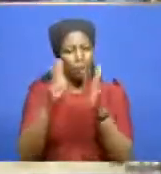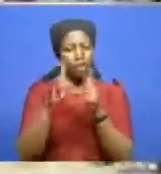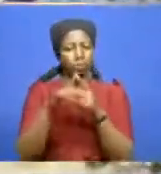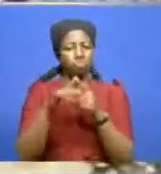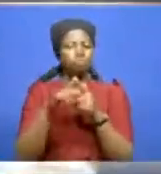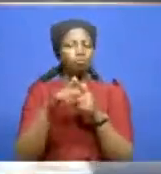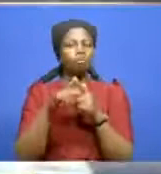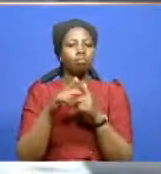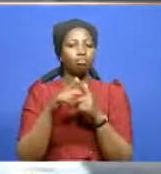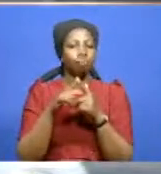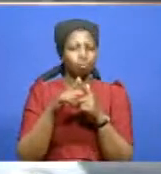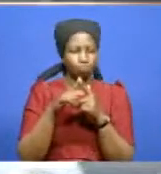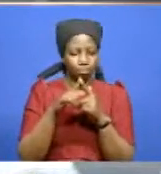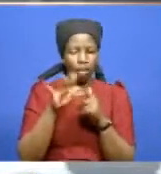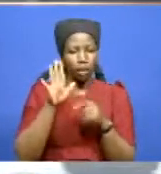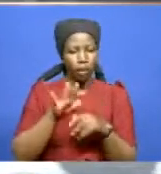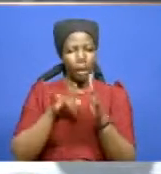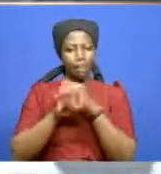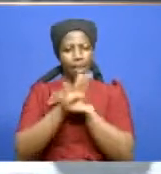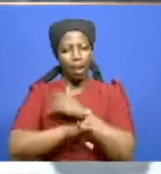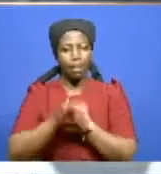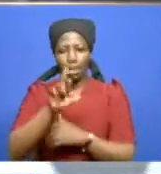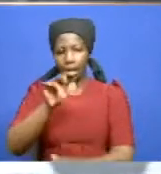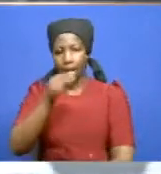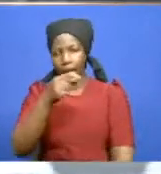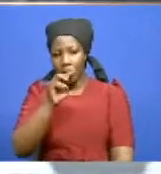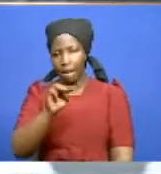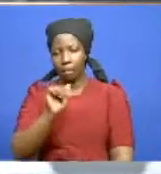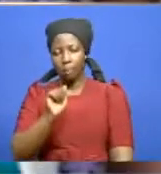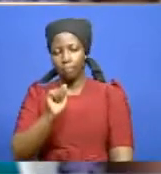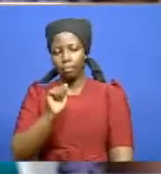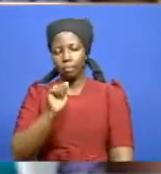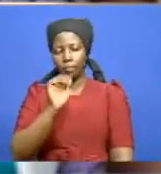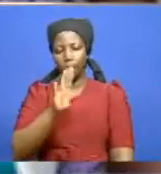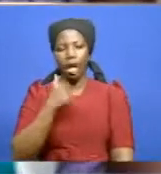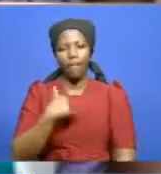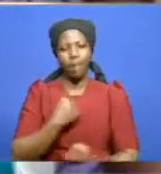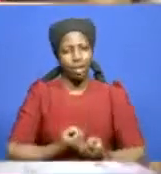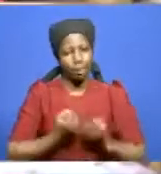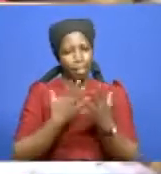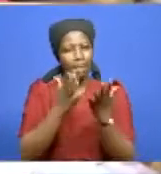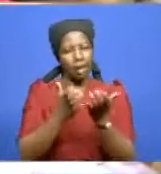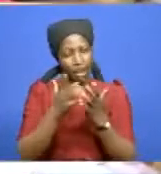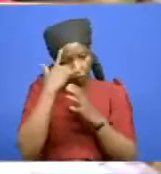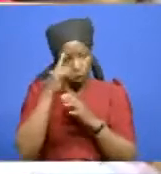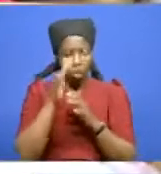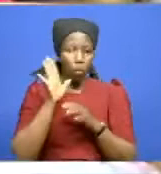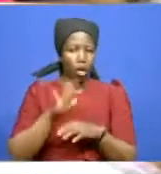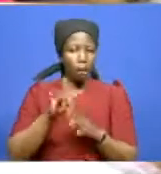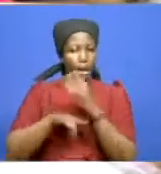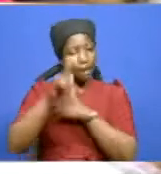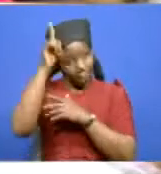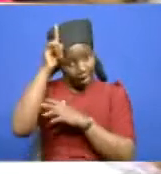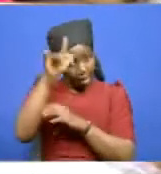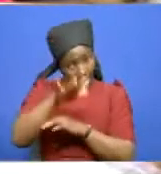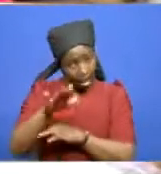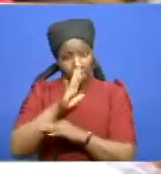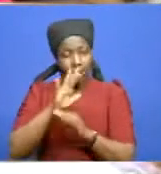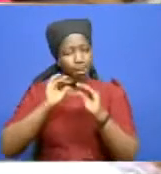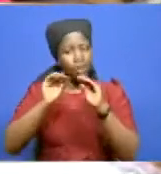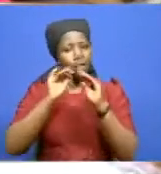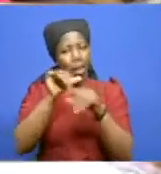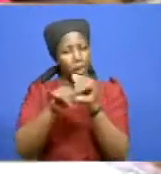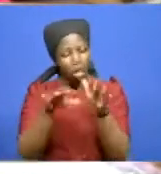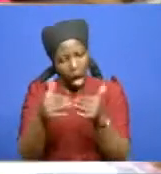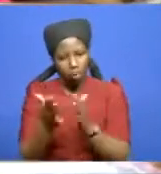Rehab Mwikali has expressed the need for women in rural areas to equip themselves with modern water harvesting techniques. The Maendeleo